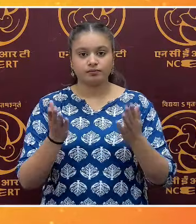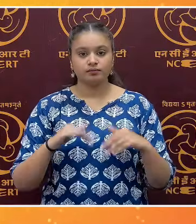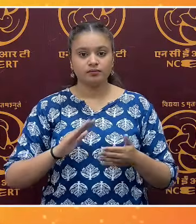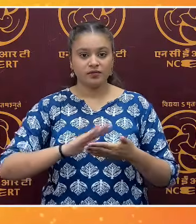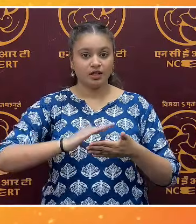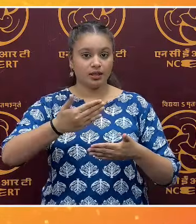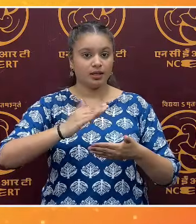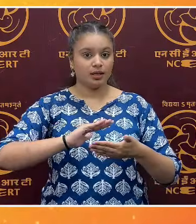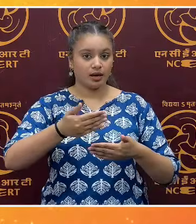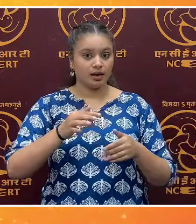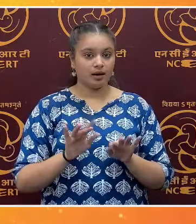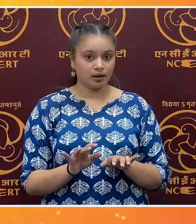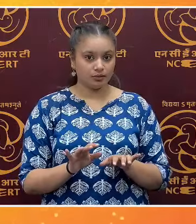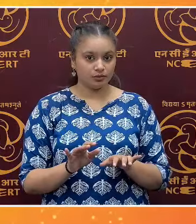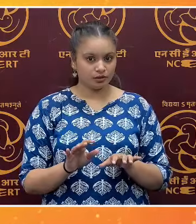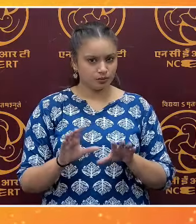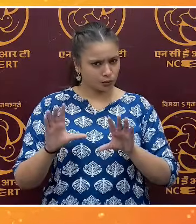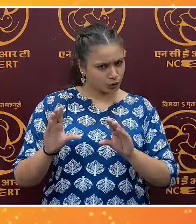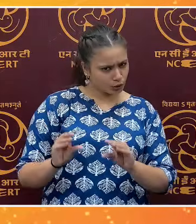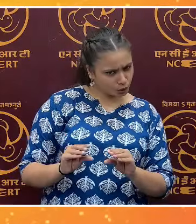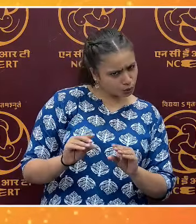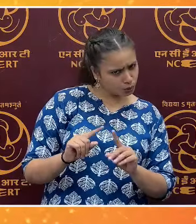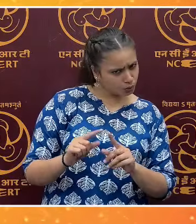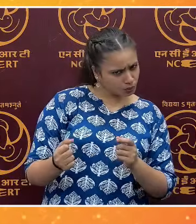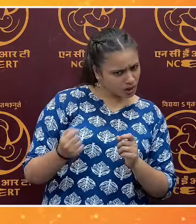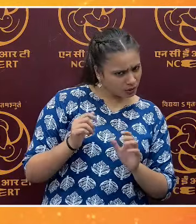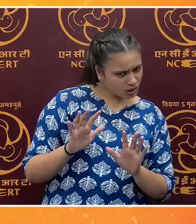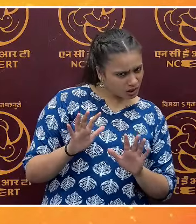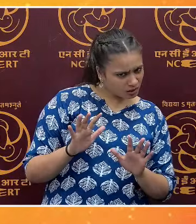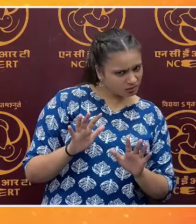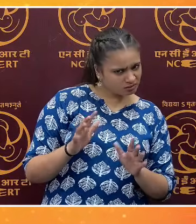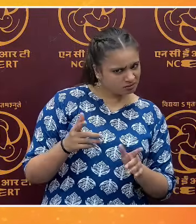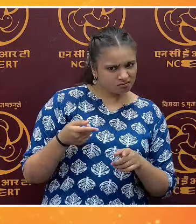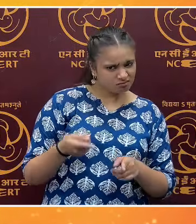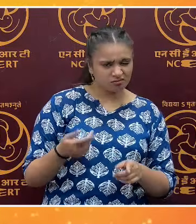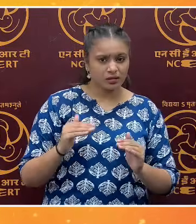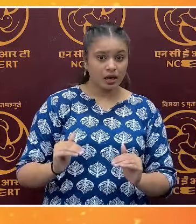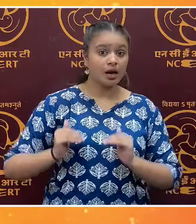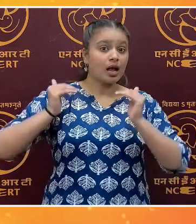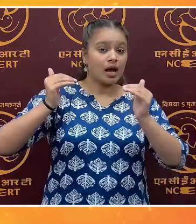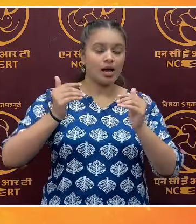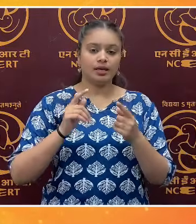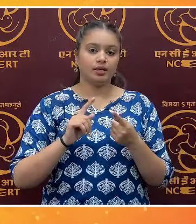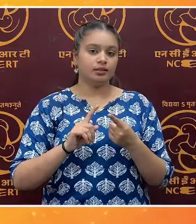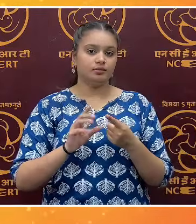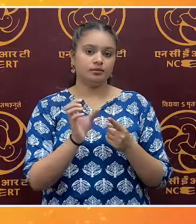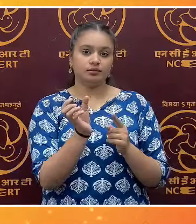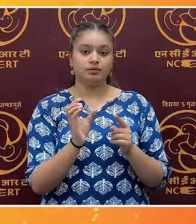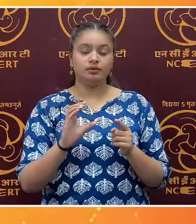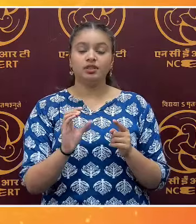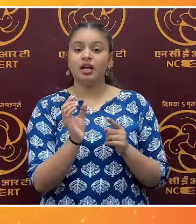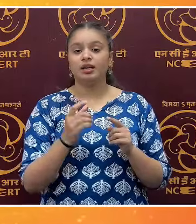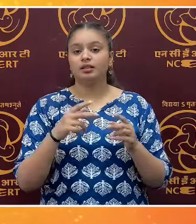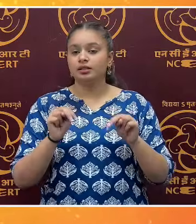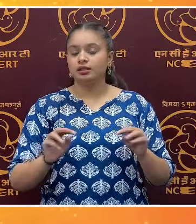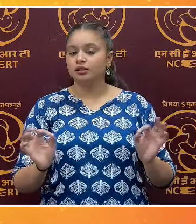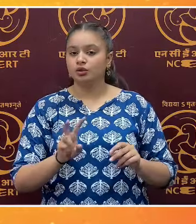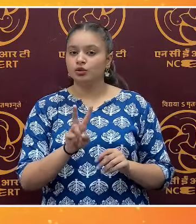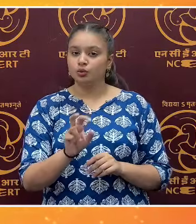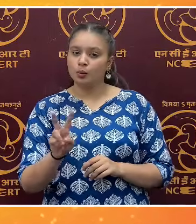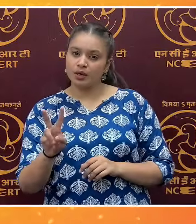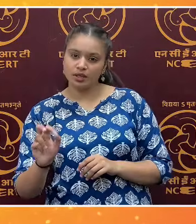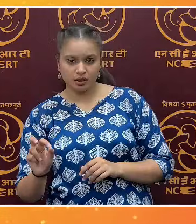laptop. Low power device? Low power means it does not require high current. High current. Okay. They require a 220 voltage,